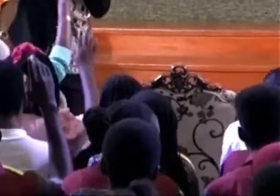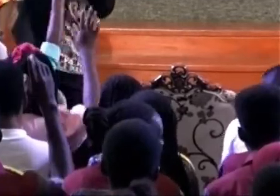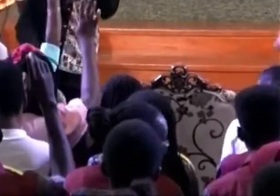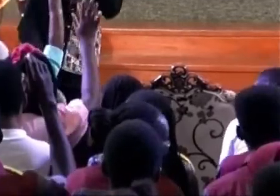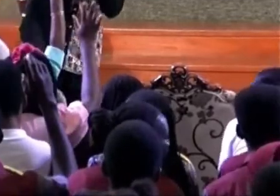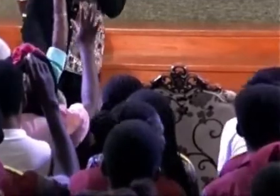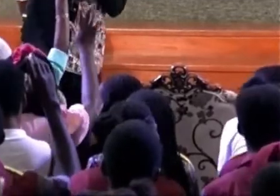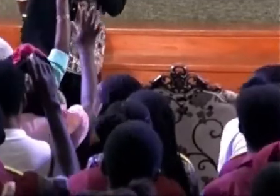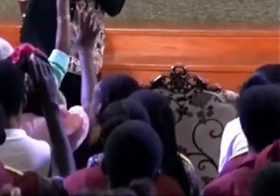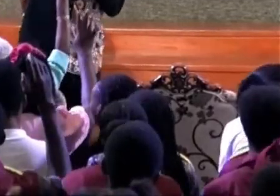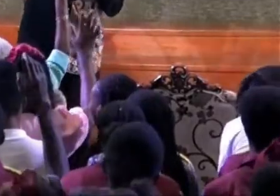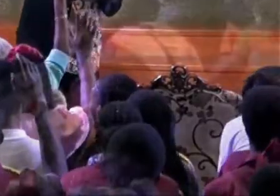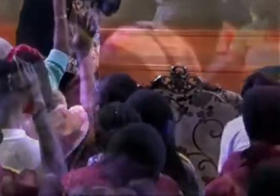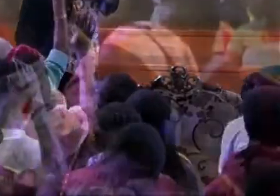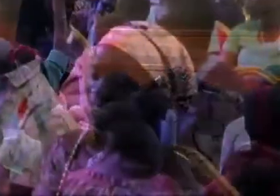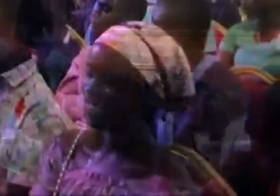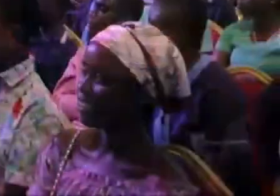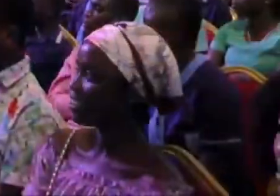hand.